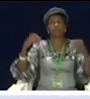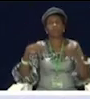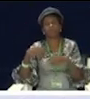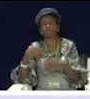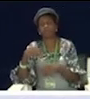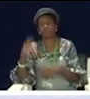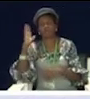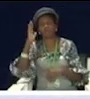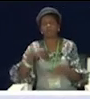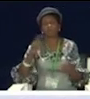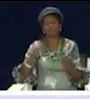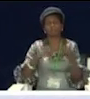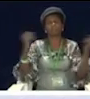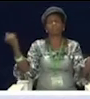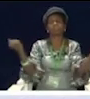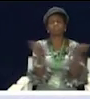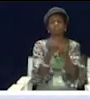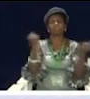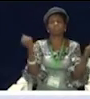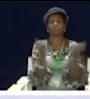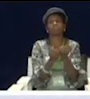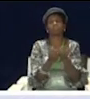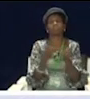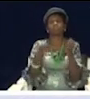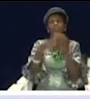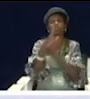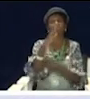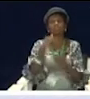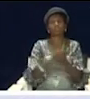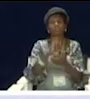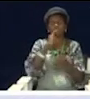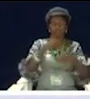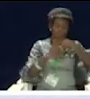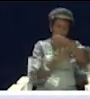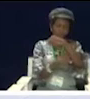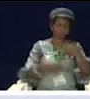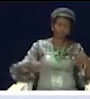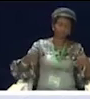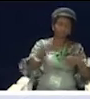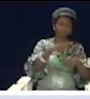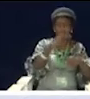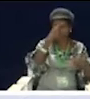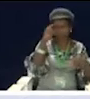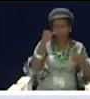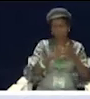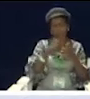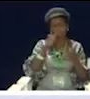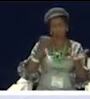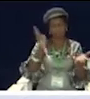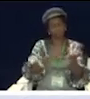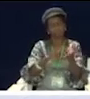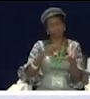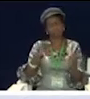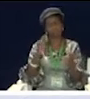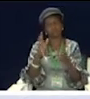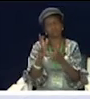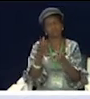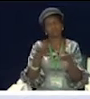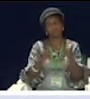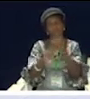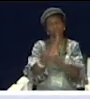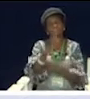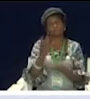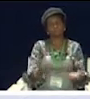we have to fight the God who is behind you. Because it is written, let God